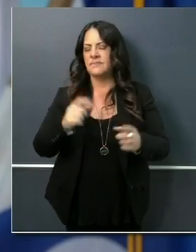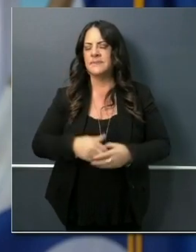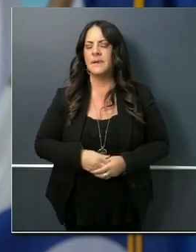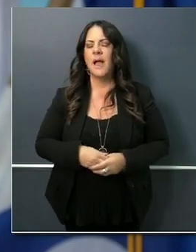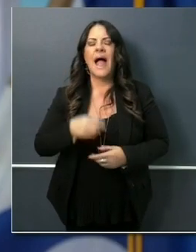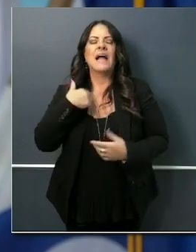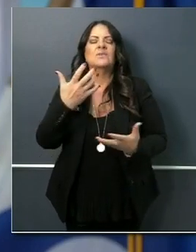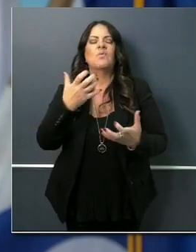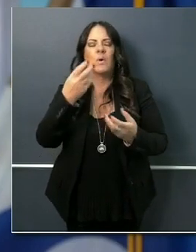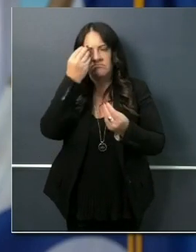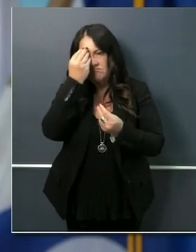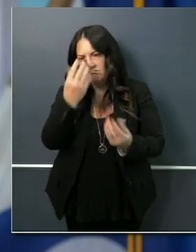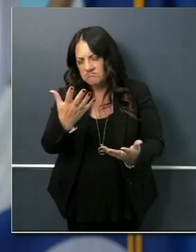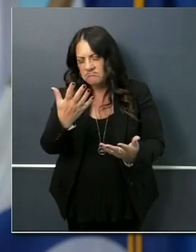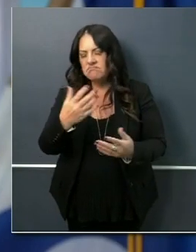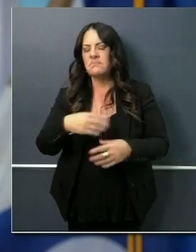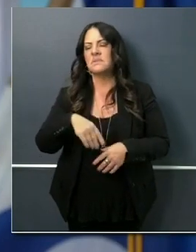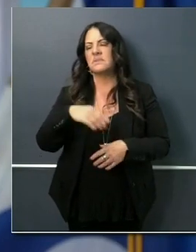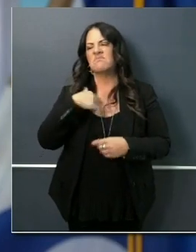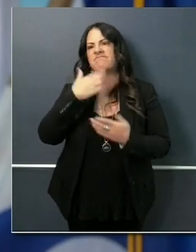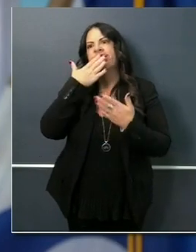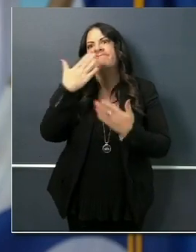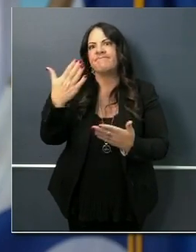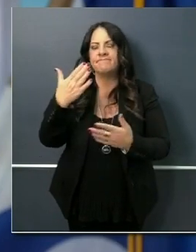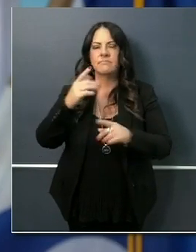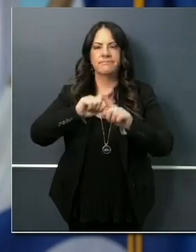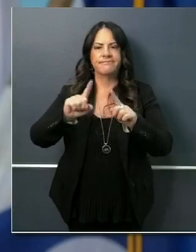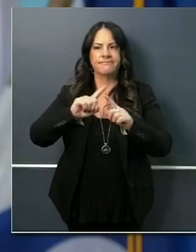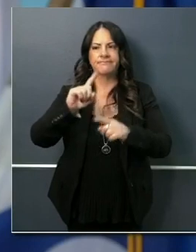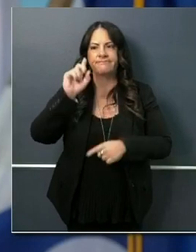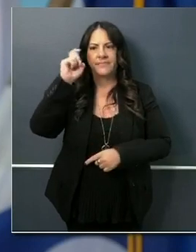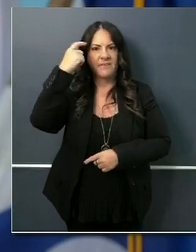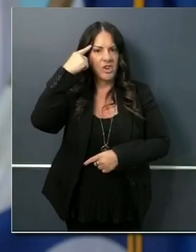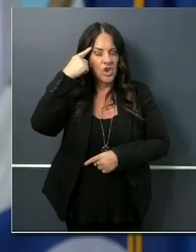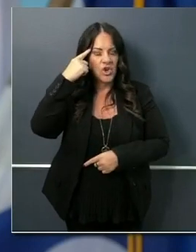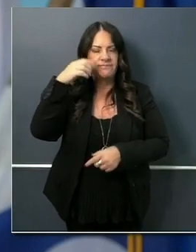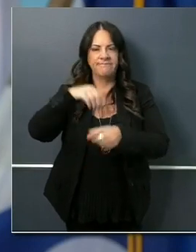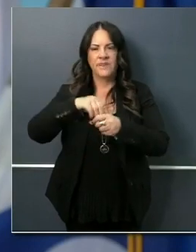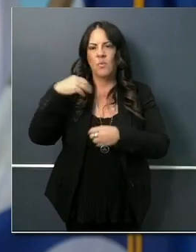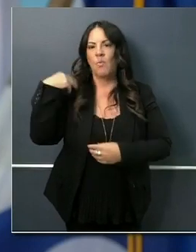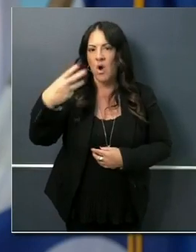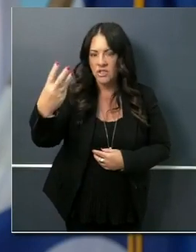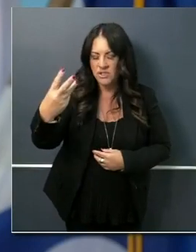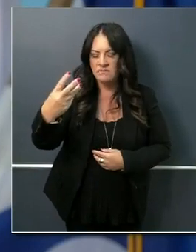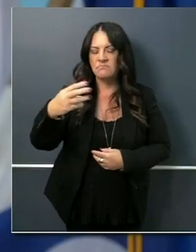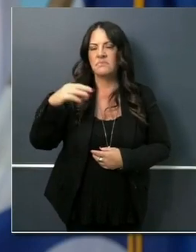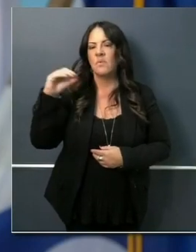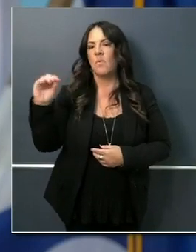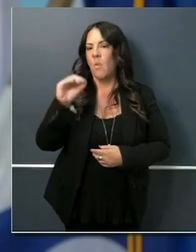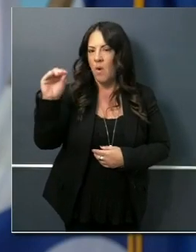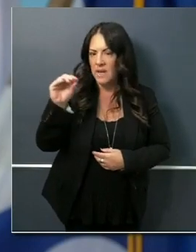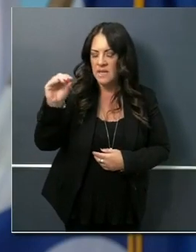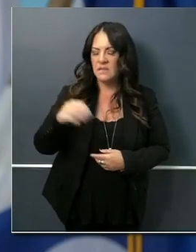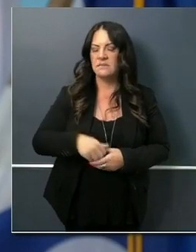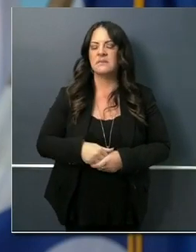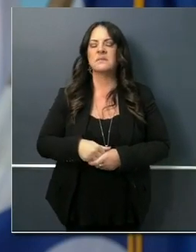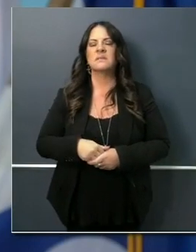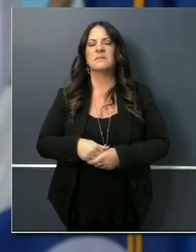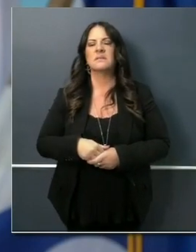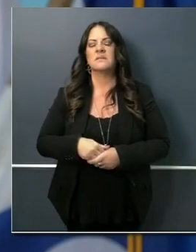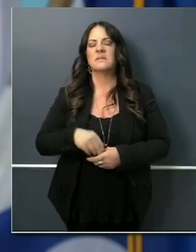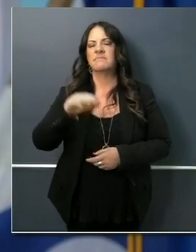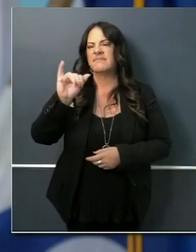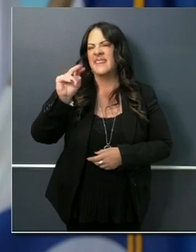to acknowledge and thank the governors of Washington, the governors of Oregon, Governor Brown and Governor Inslee for their